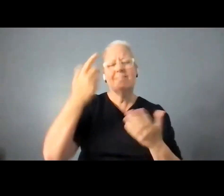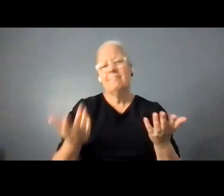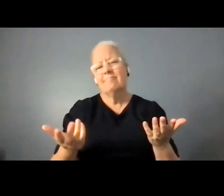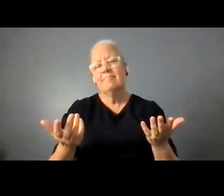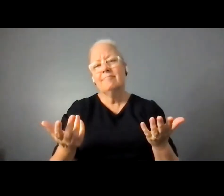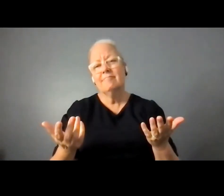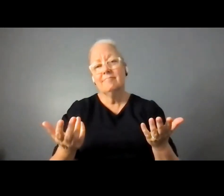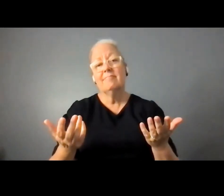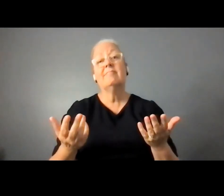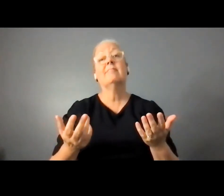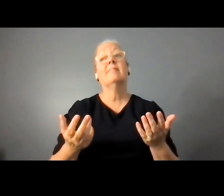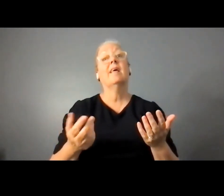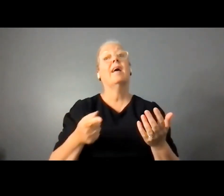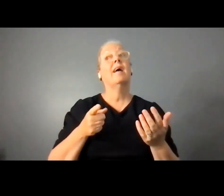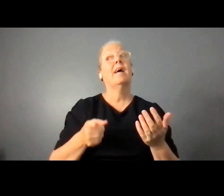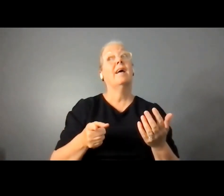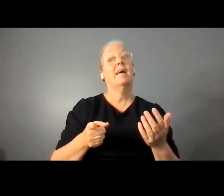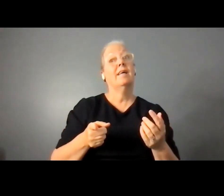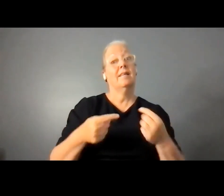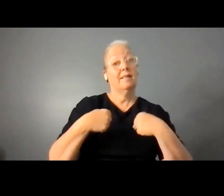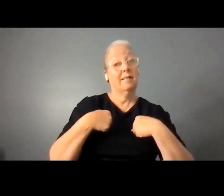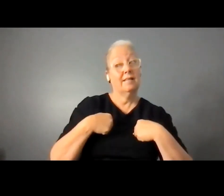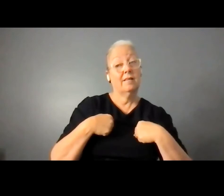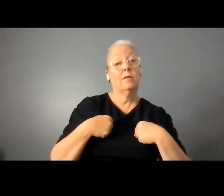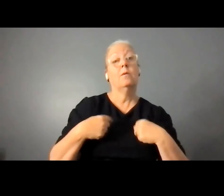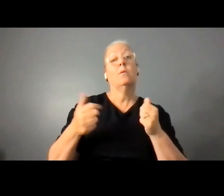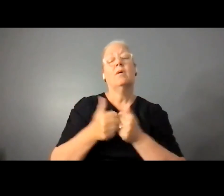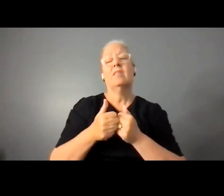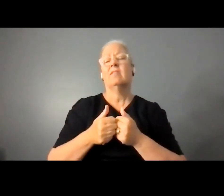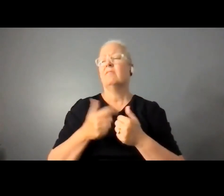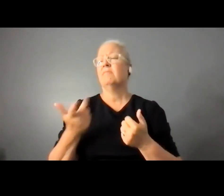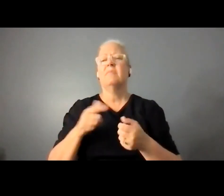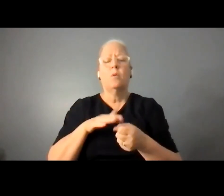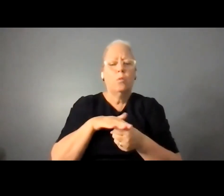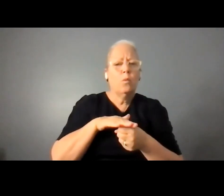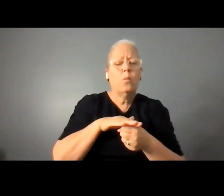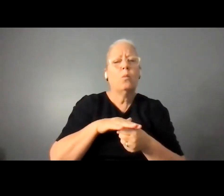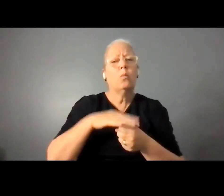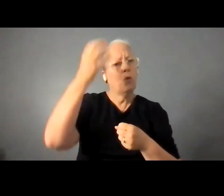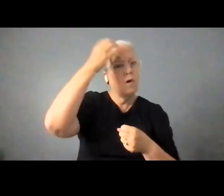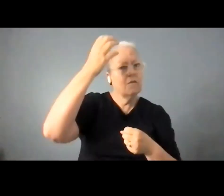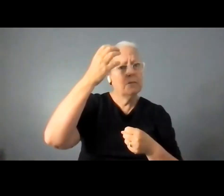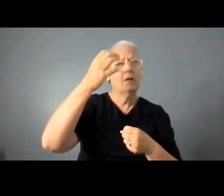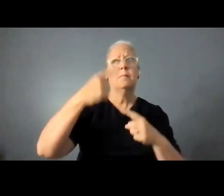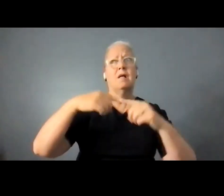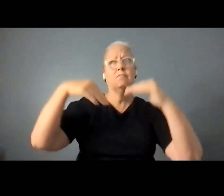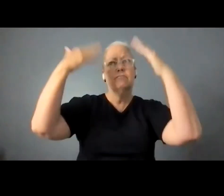together with the governments and local governments, regional governments, we should do certain agreements